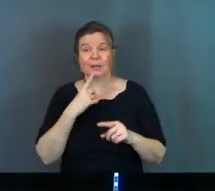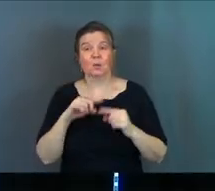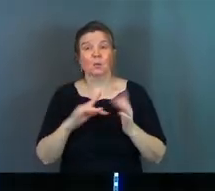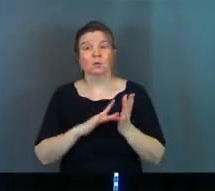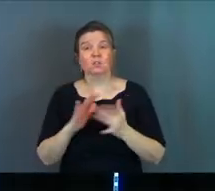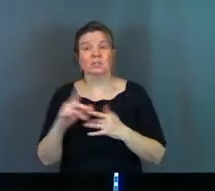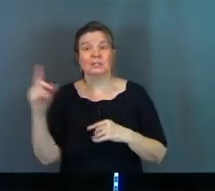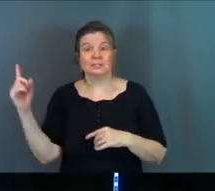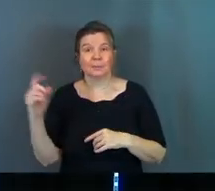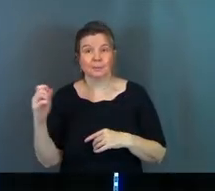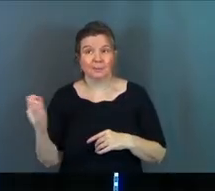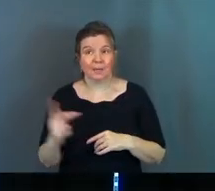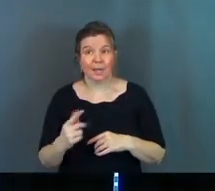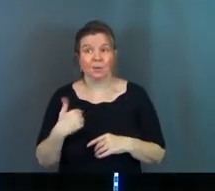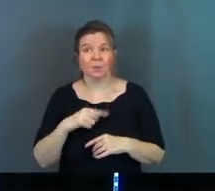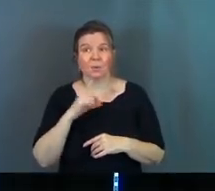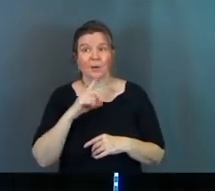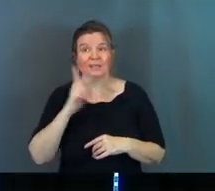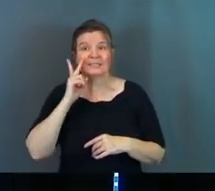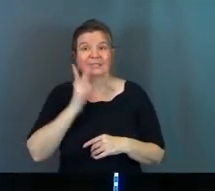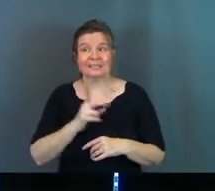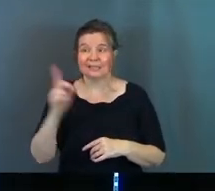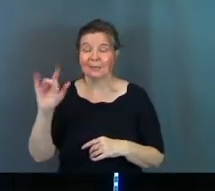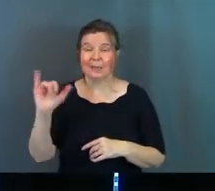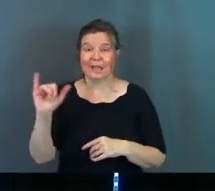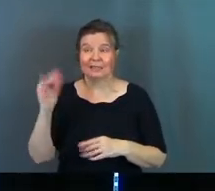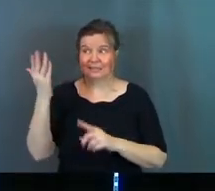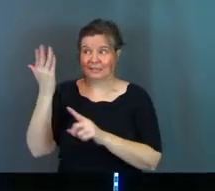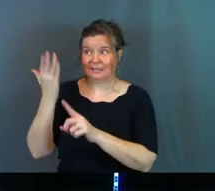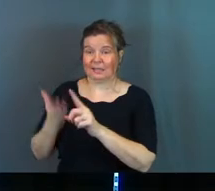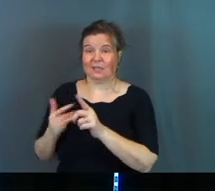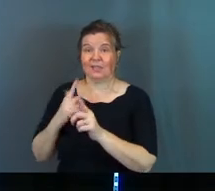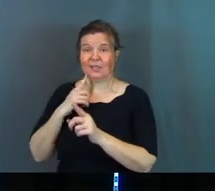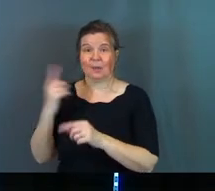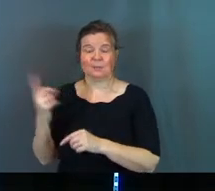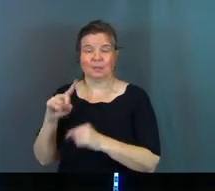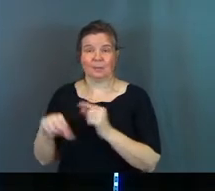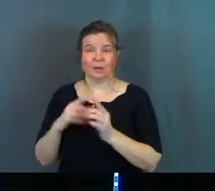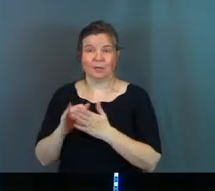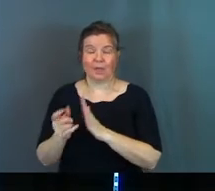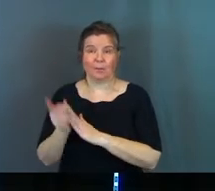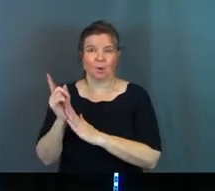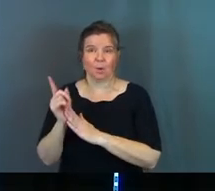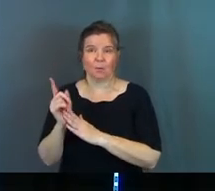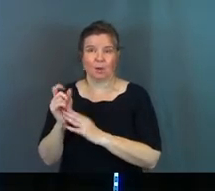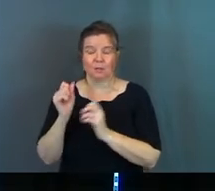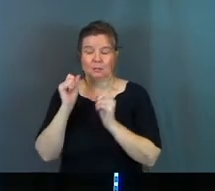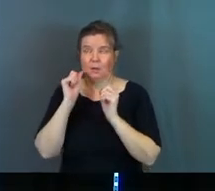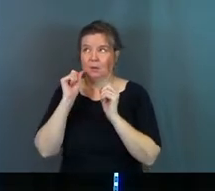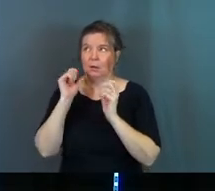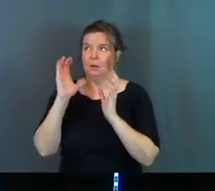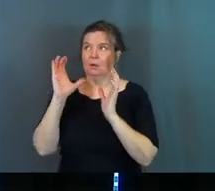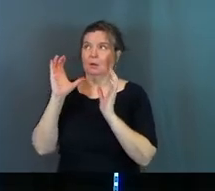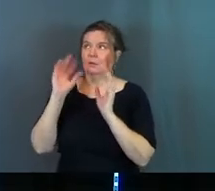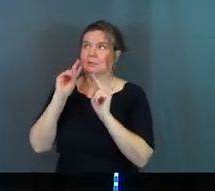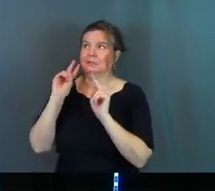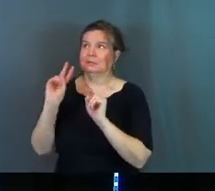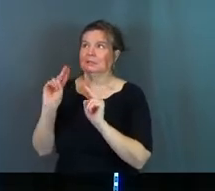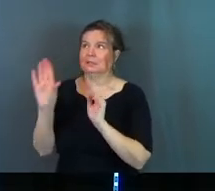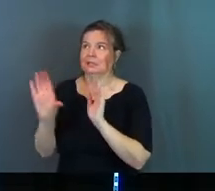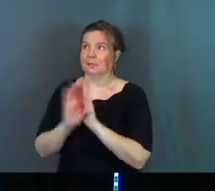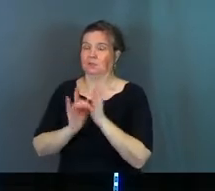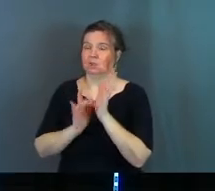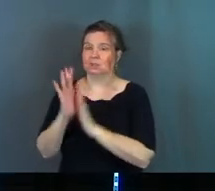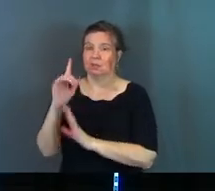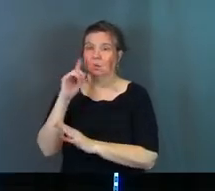that when Jesus comes back, we will actually see him as he is. And there'll be something about that moment as our eyes actually see the image